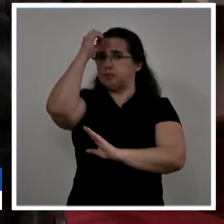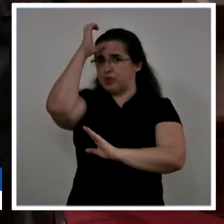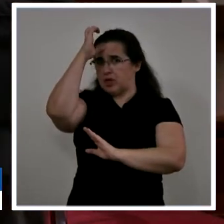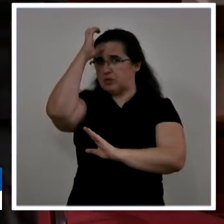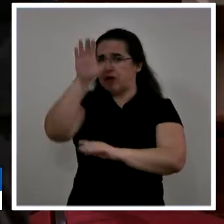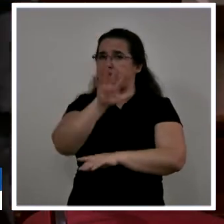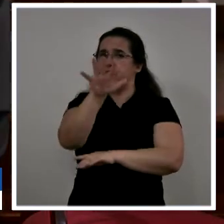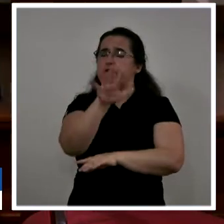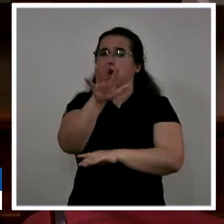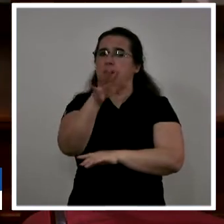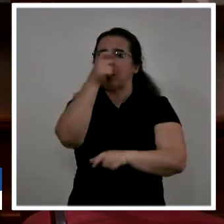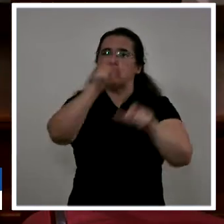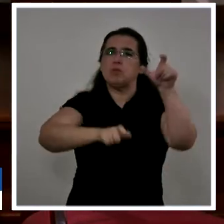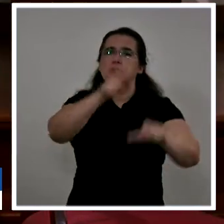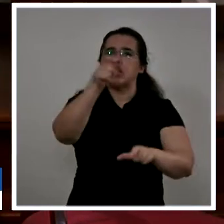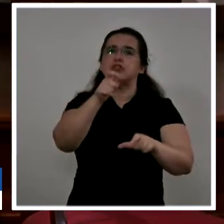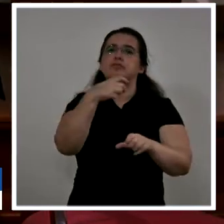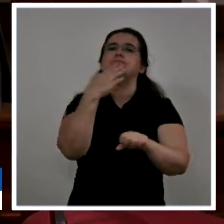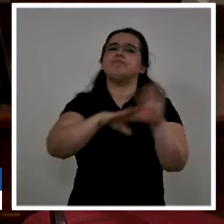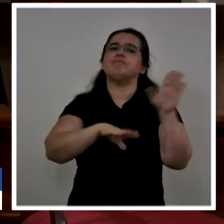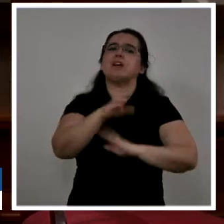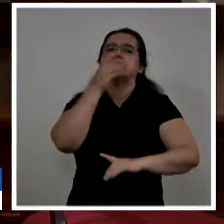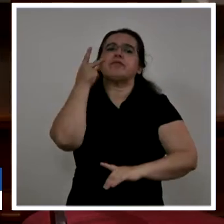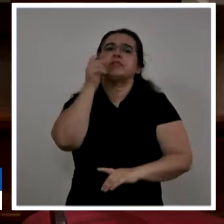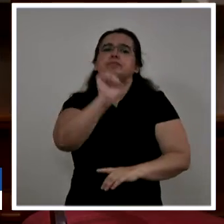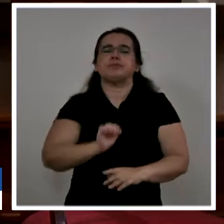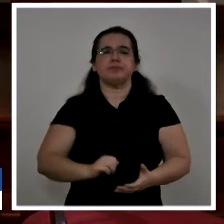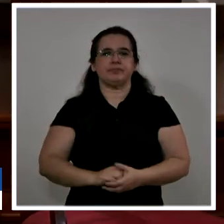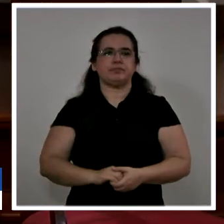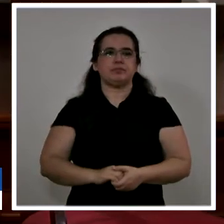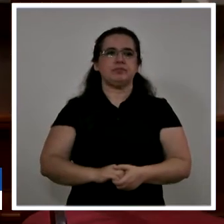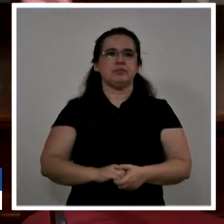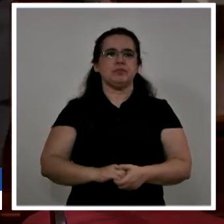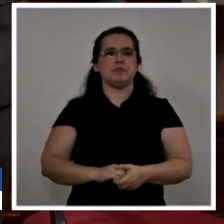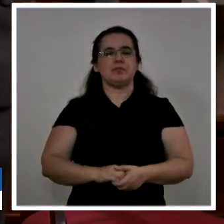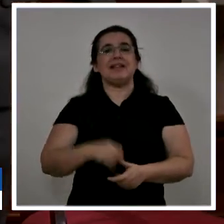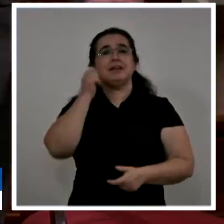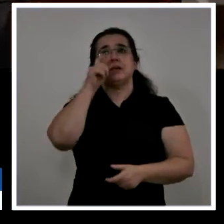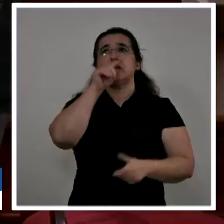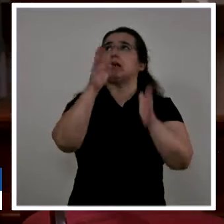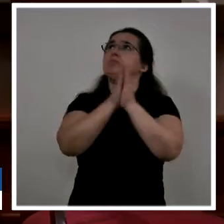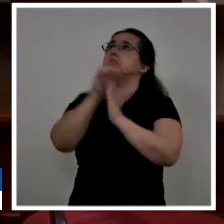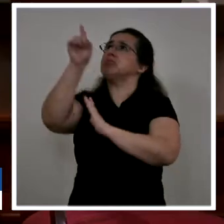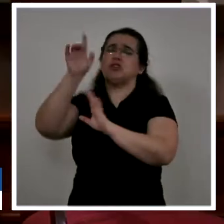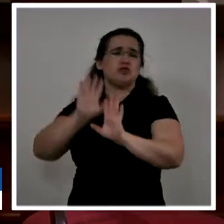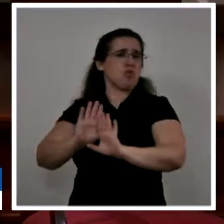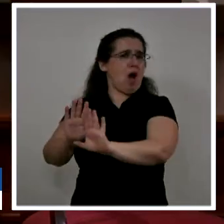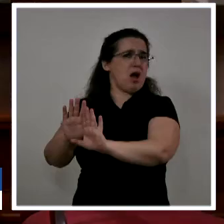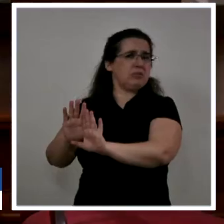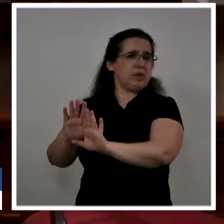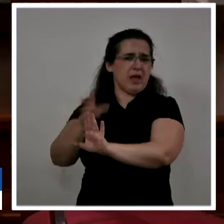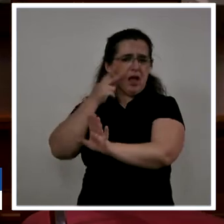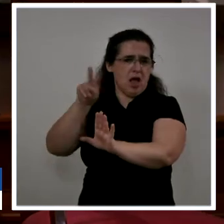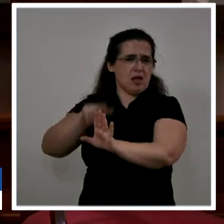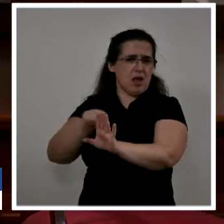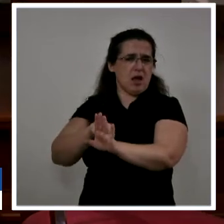funciona? Now, atheists read this passage also. Os ateus também leem esta passagem. And they say, what's going on